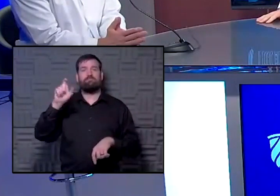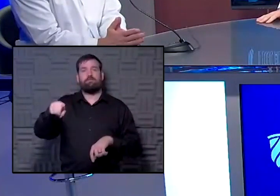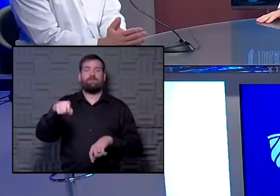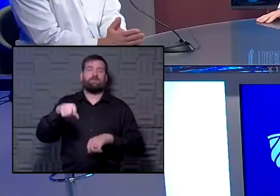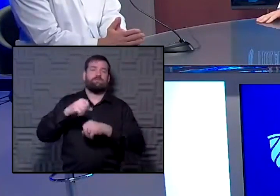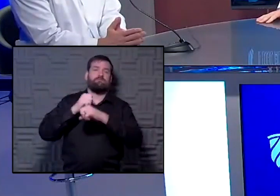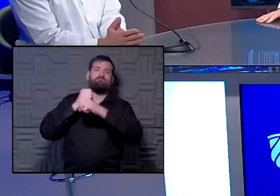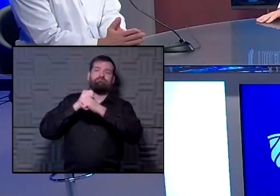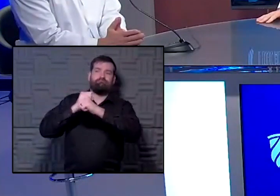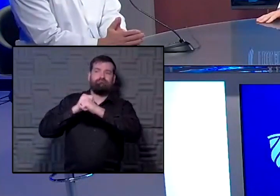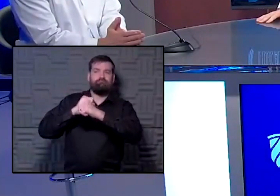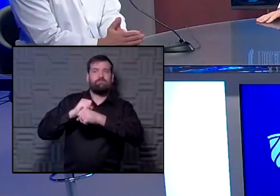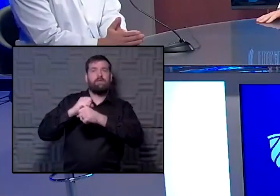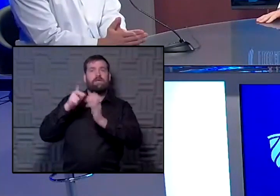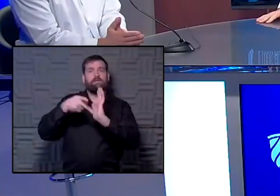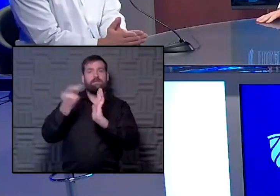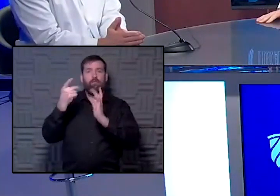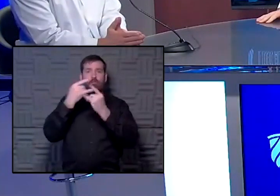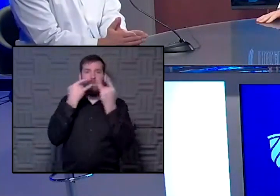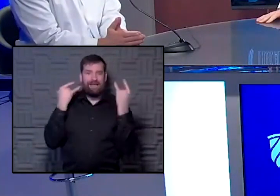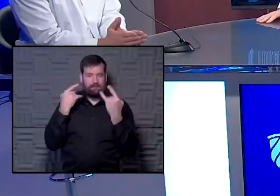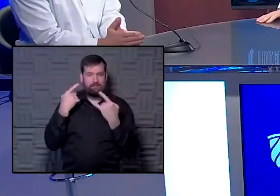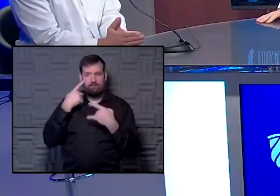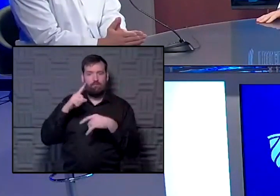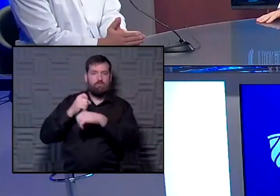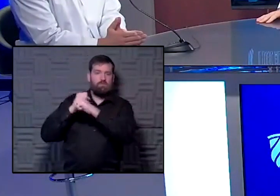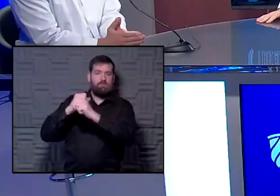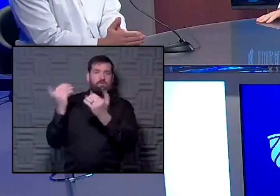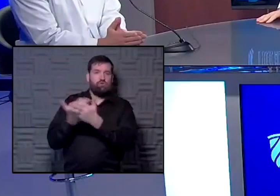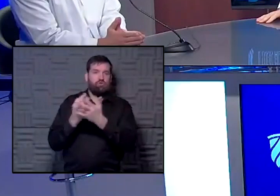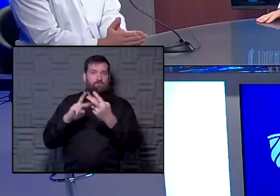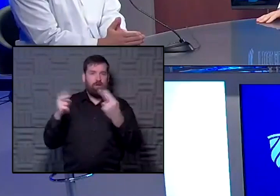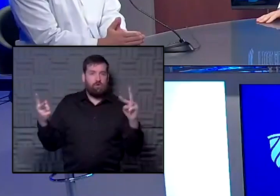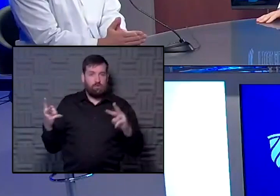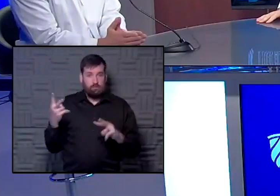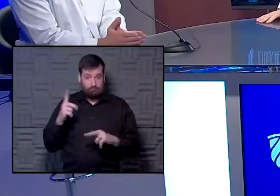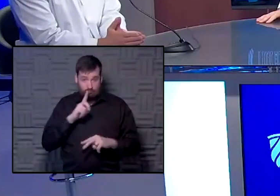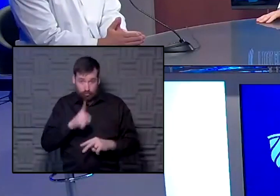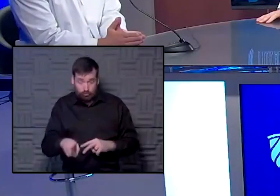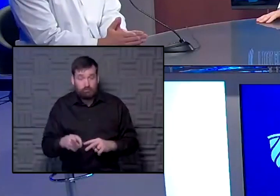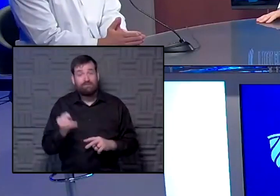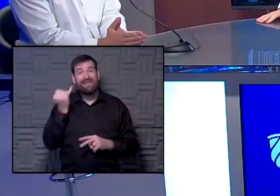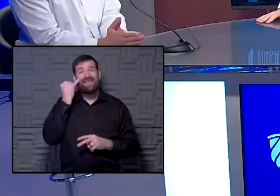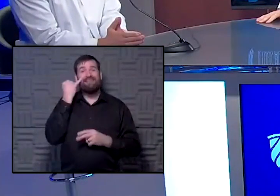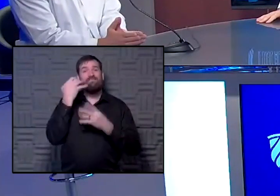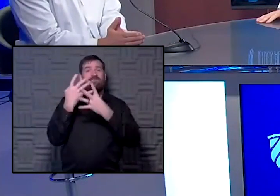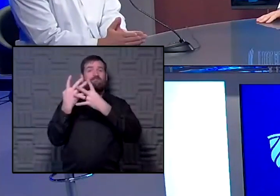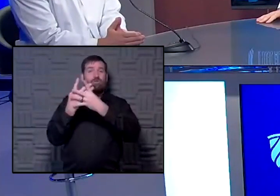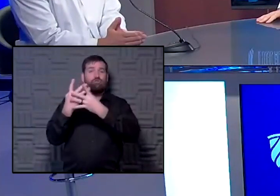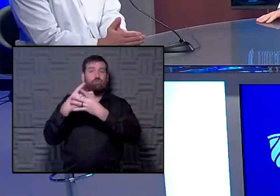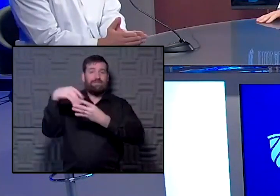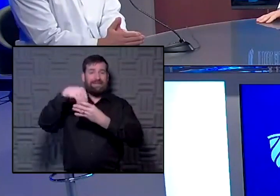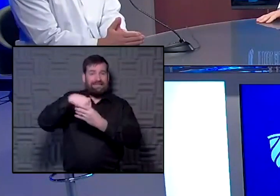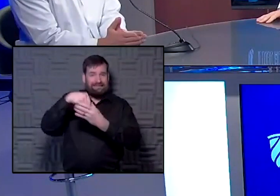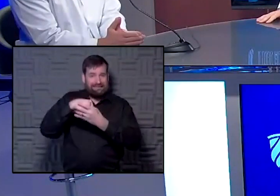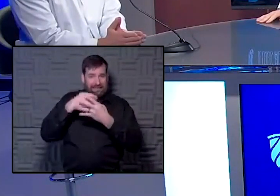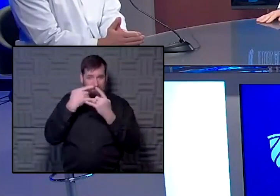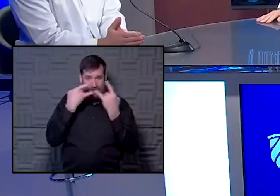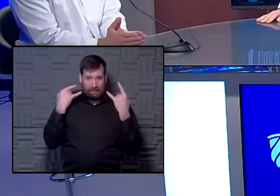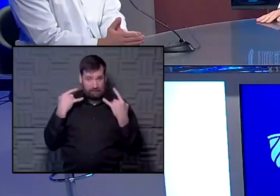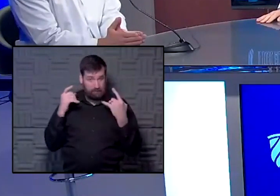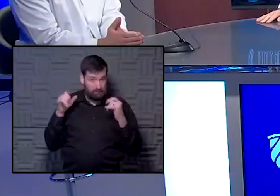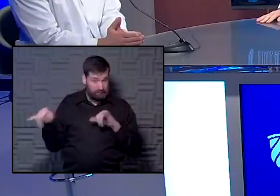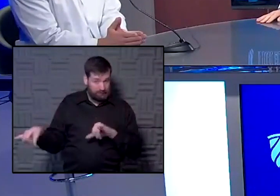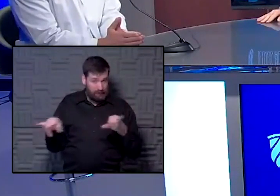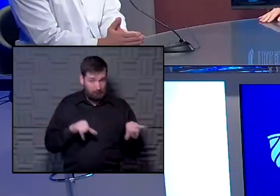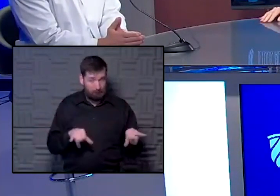new variant. She wants to know if that's true, and if so, if you put a filter inside of a mask, is that the same as double masking?